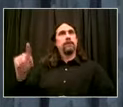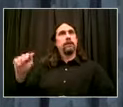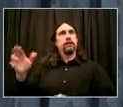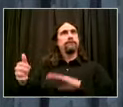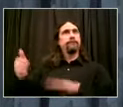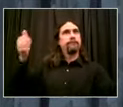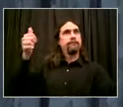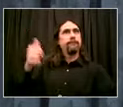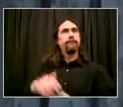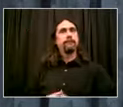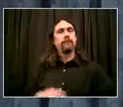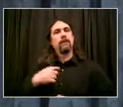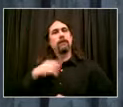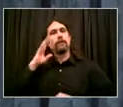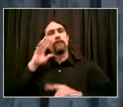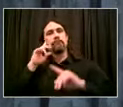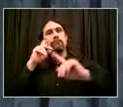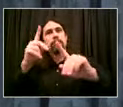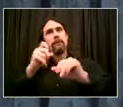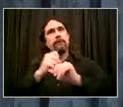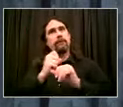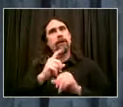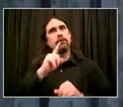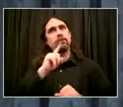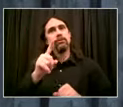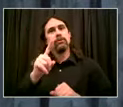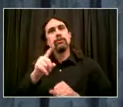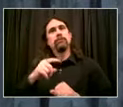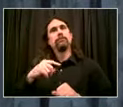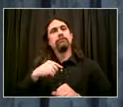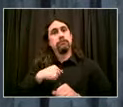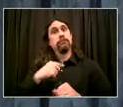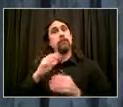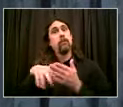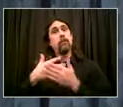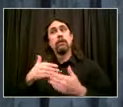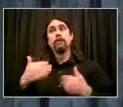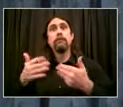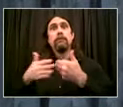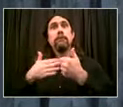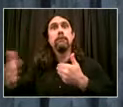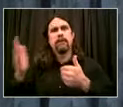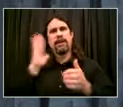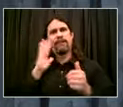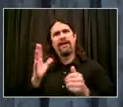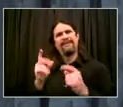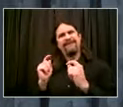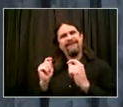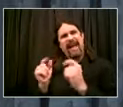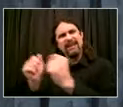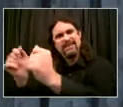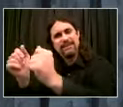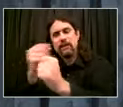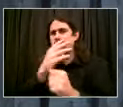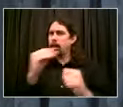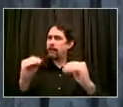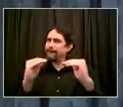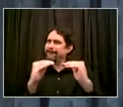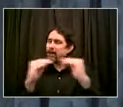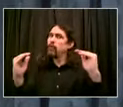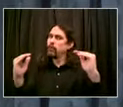seen. As you mentioned, when Hurricane Sandy hit, I got to work rebuilding our schools. It was tough